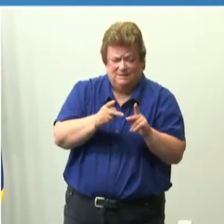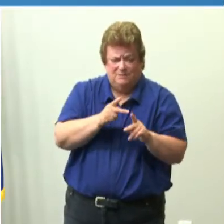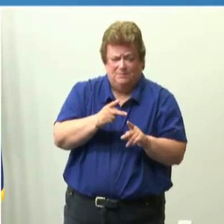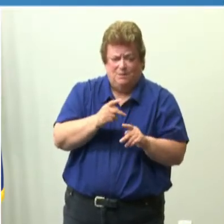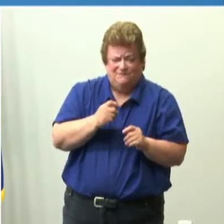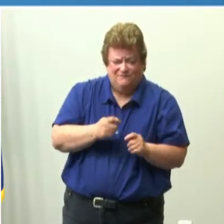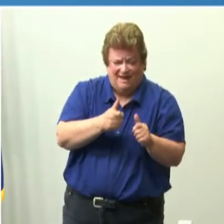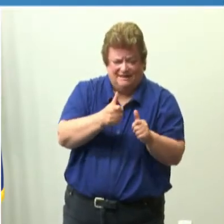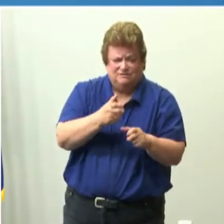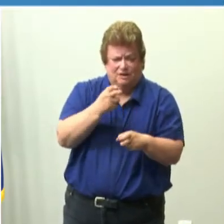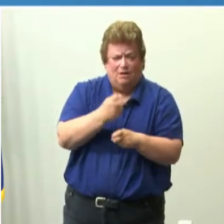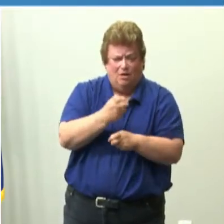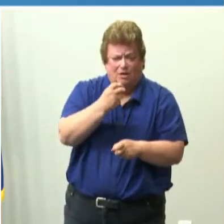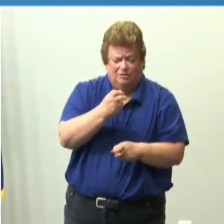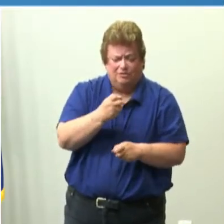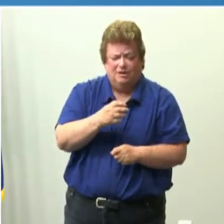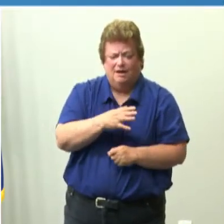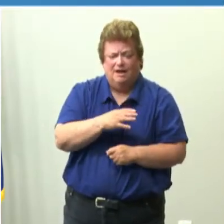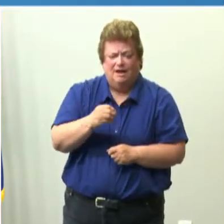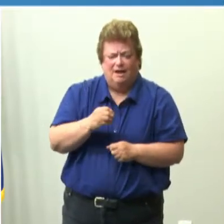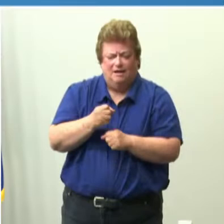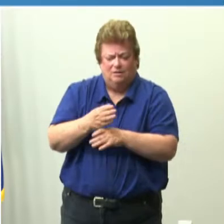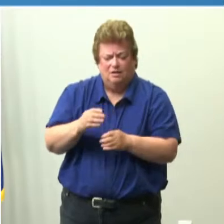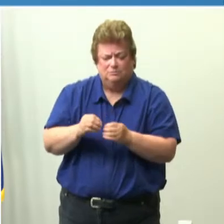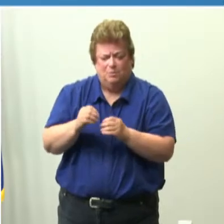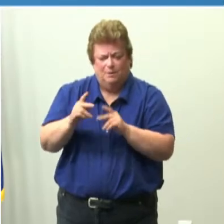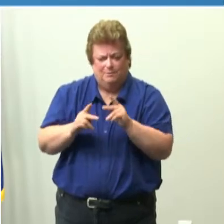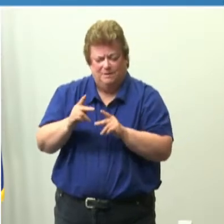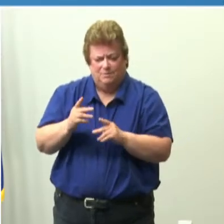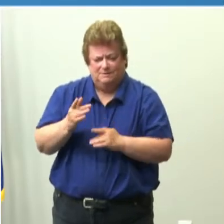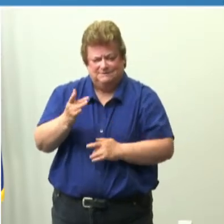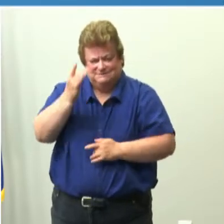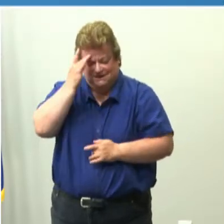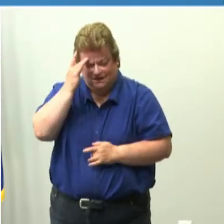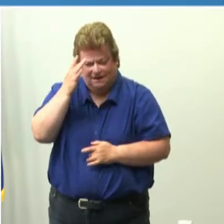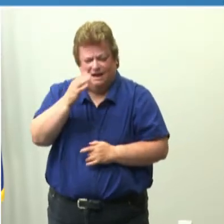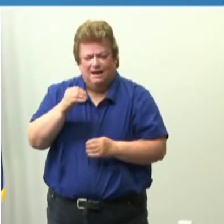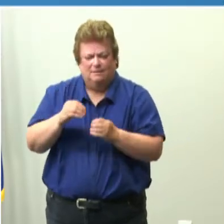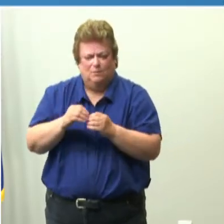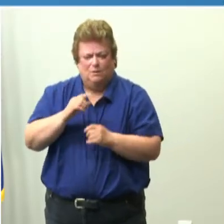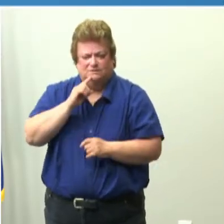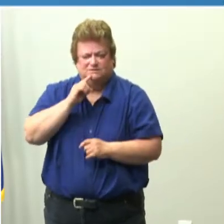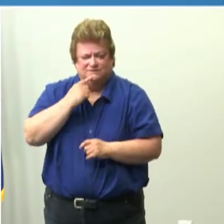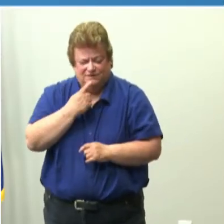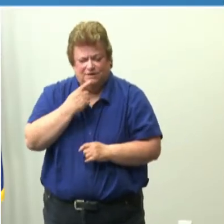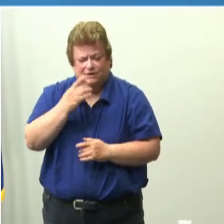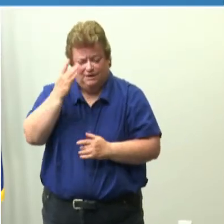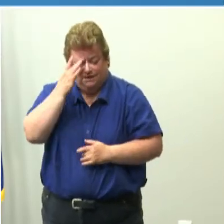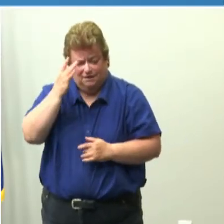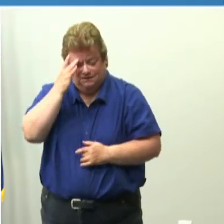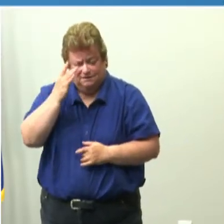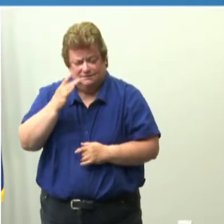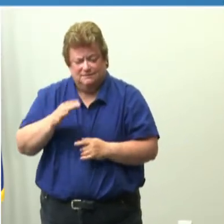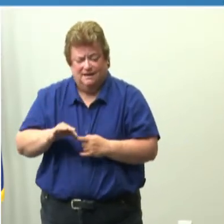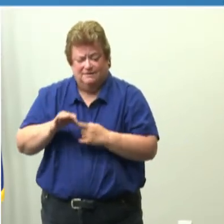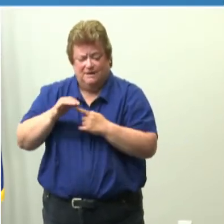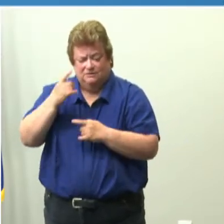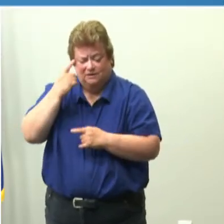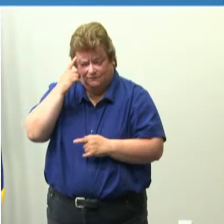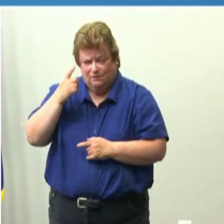harder, and it's causing more people to get sick and have more severe illness, particularly among those